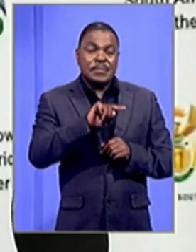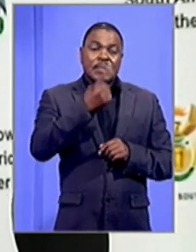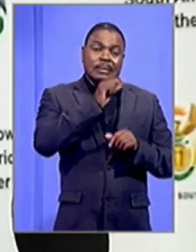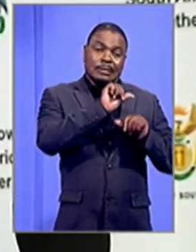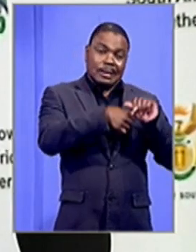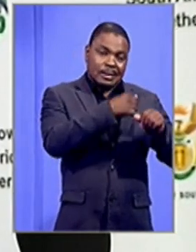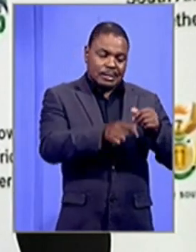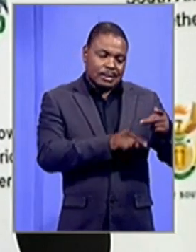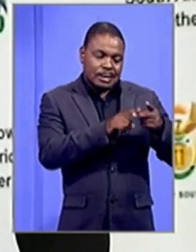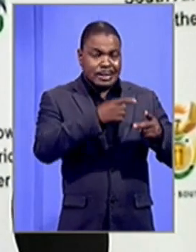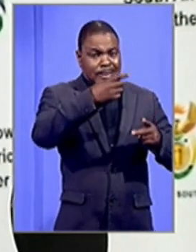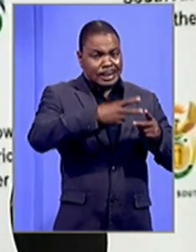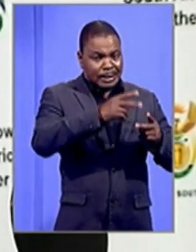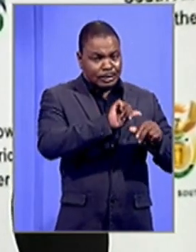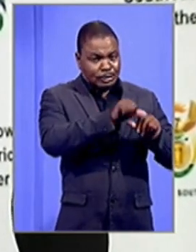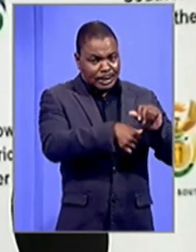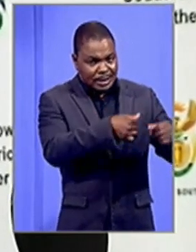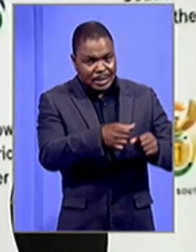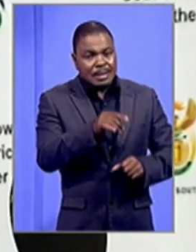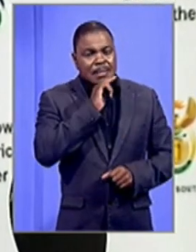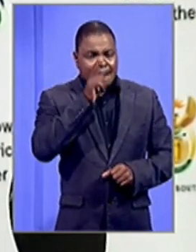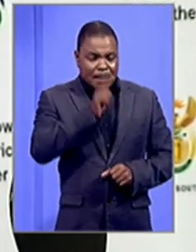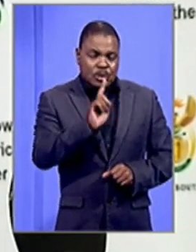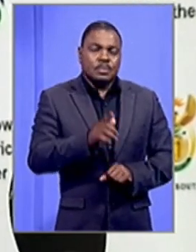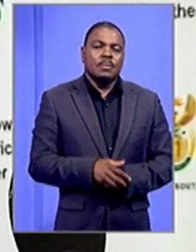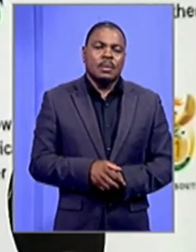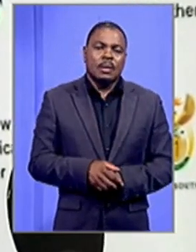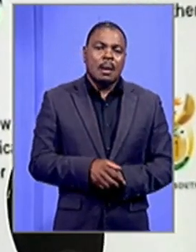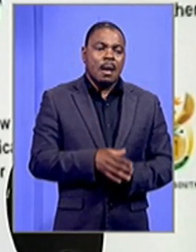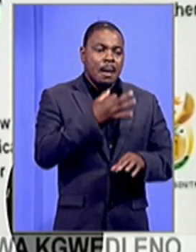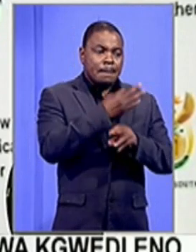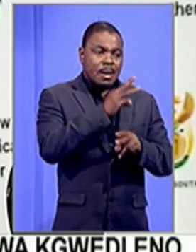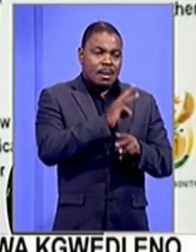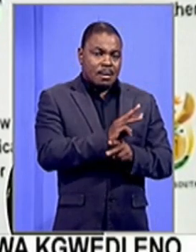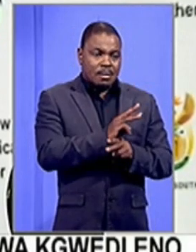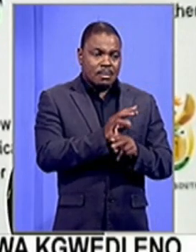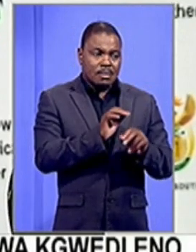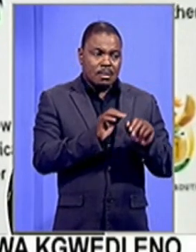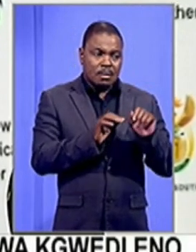second generation, it must be that the parents of this